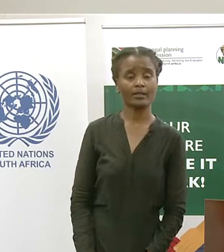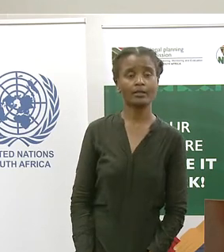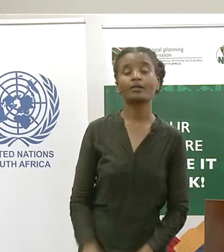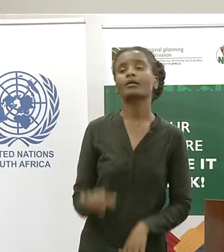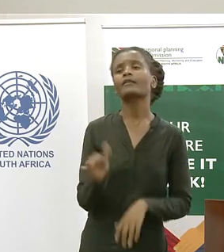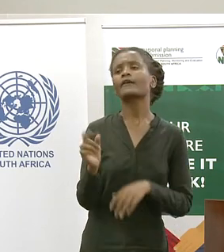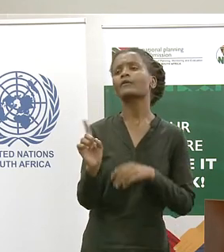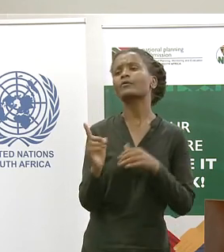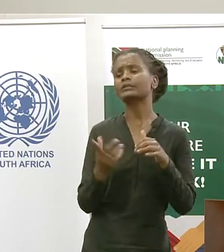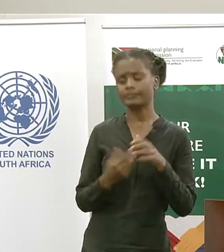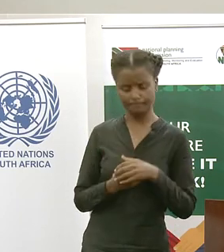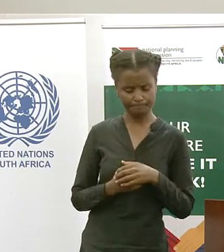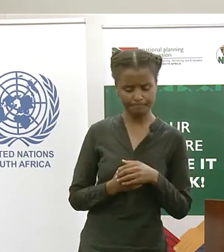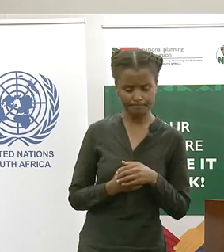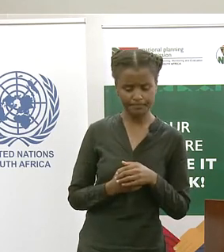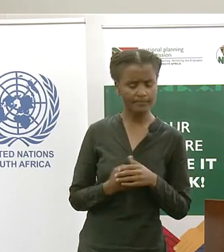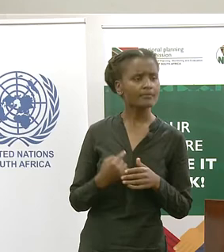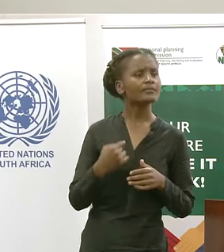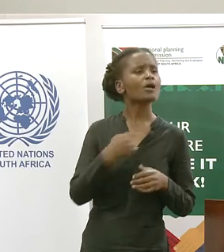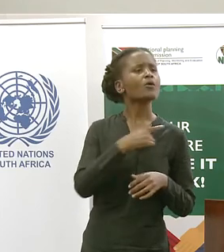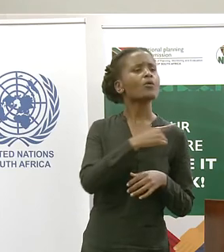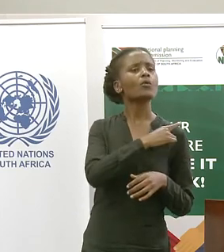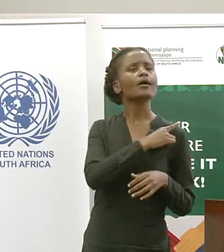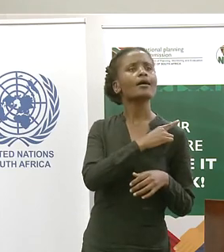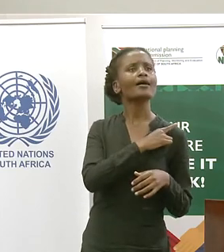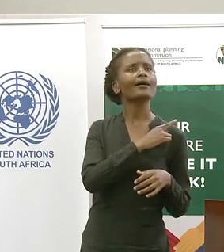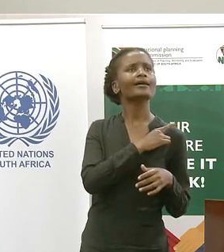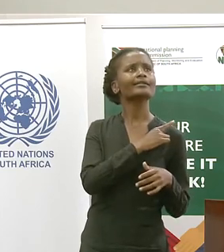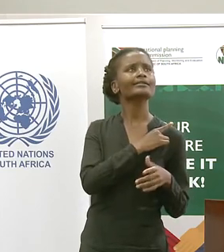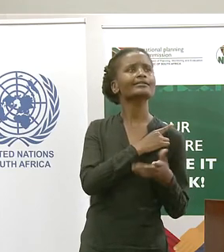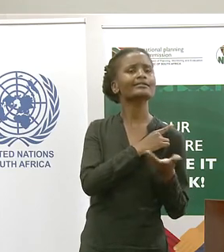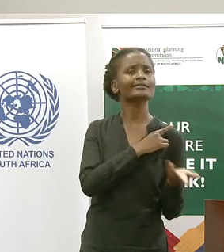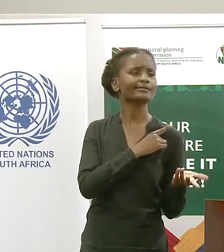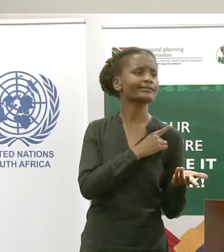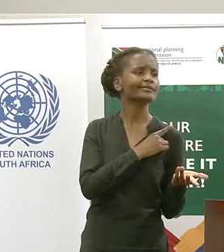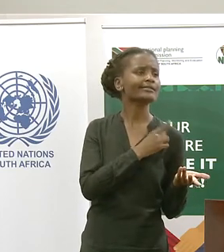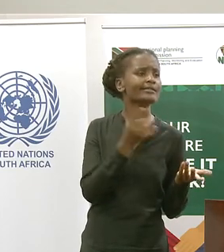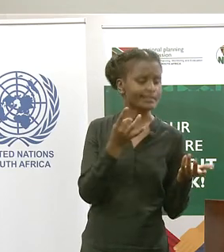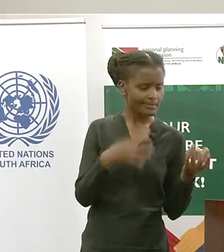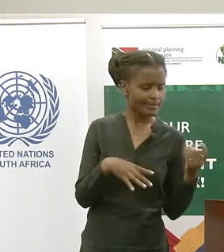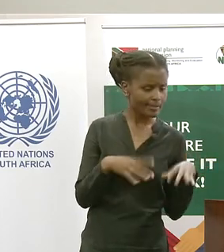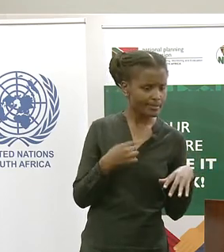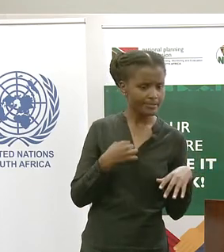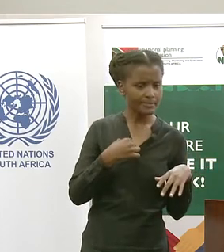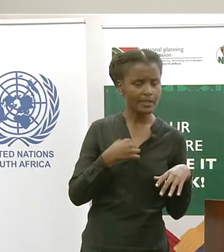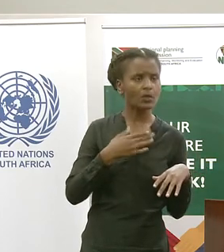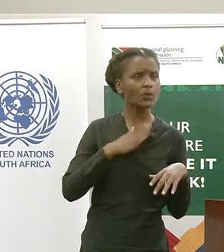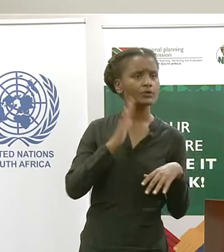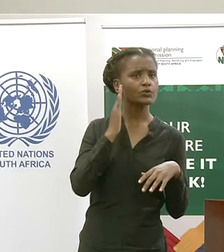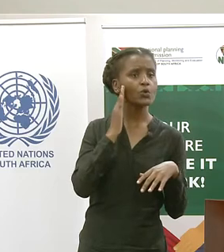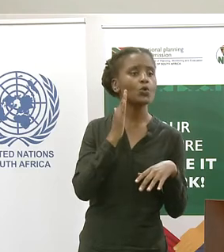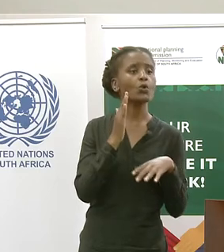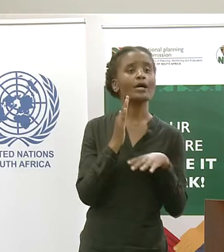why is it so difficult for us to have disability representatives within the